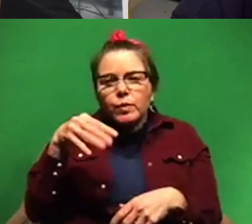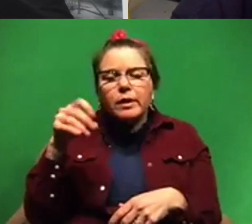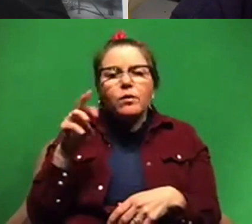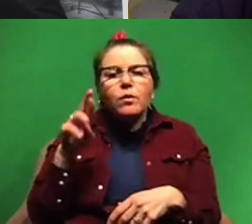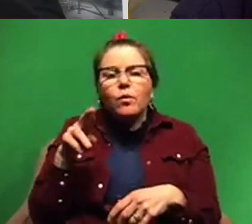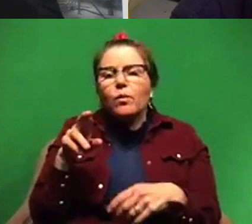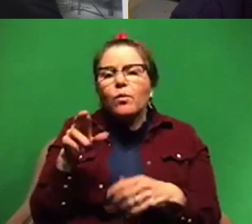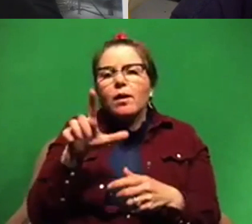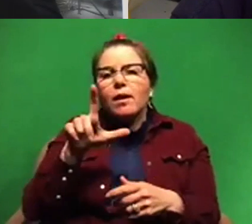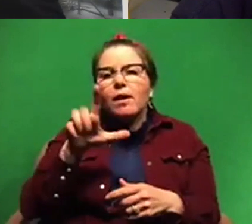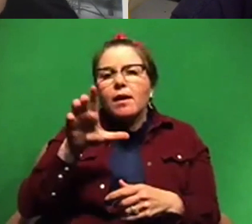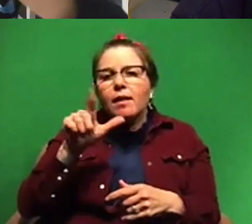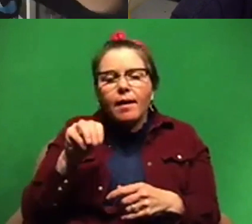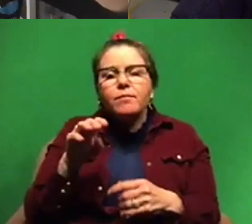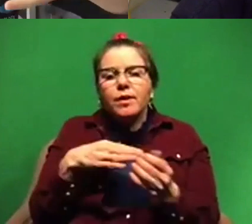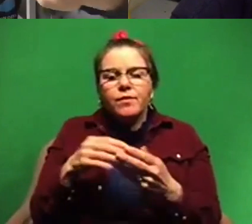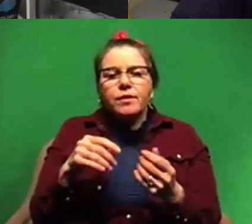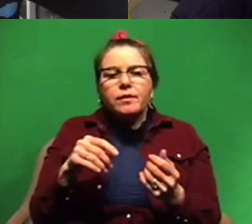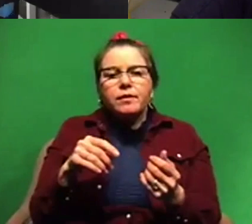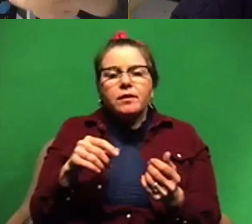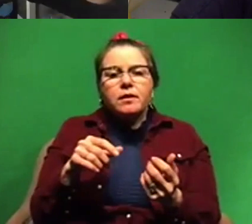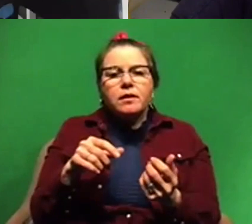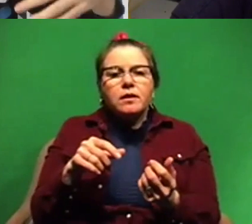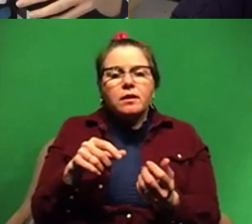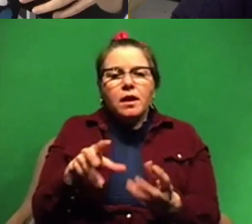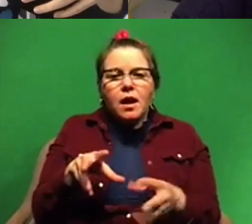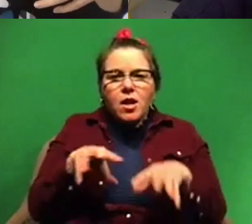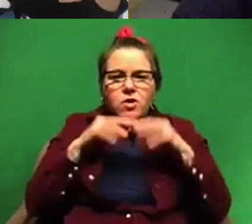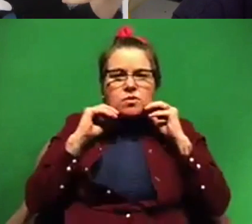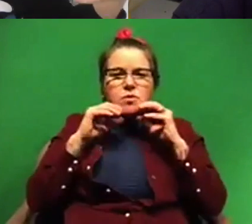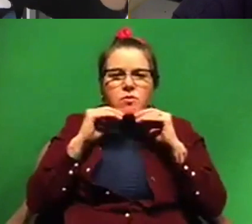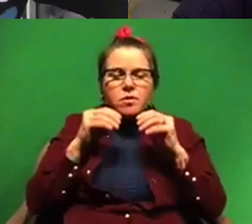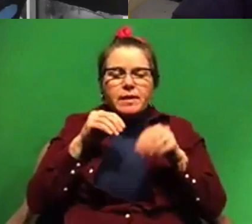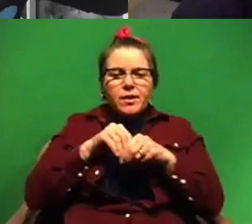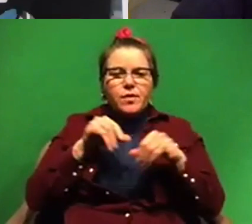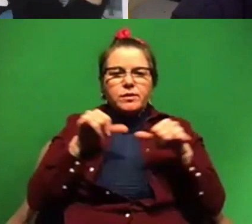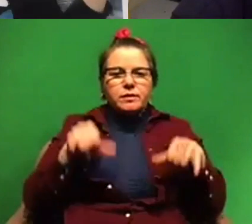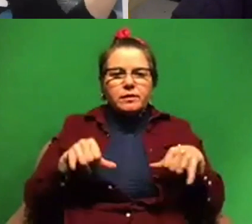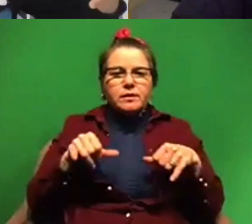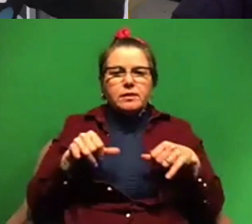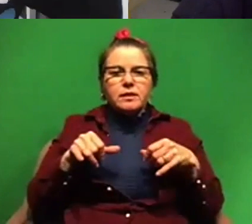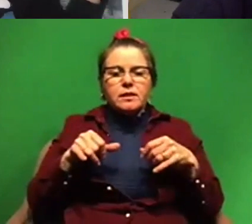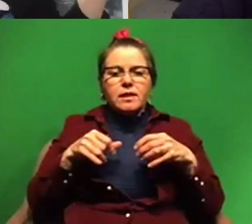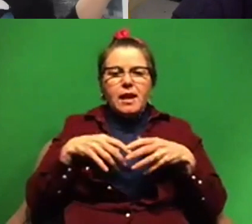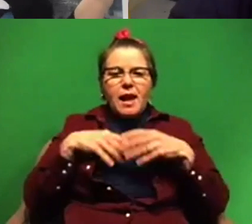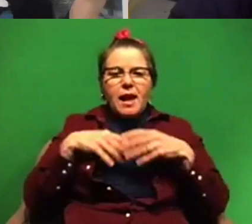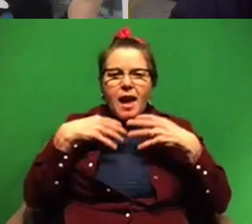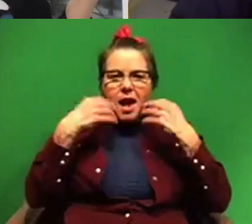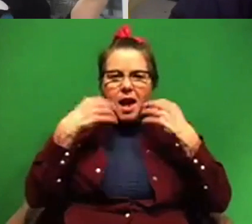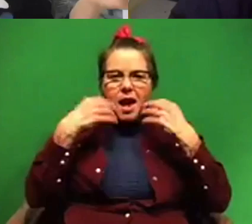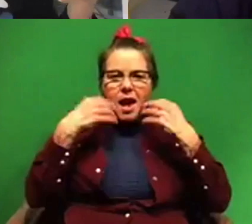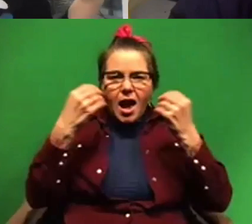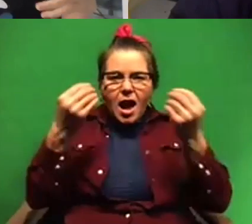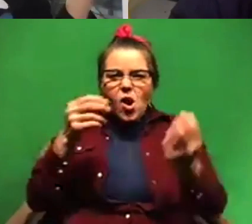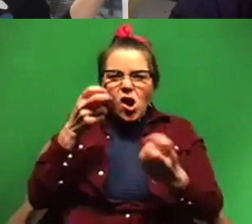clam or the mussel or something like that. And then they're like pulling it into their system and they're excreting a lot of the hard things that they